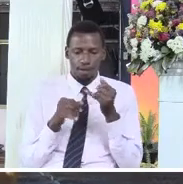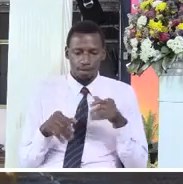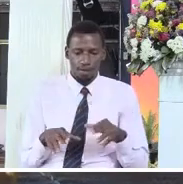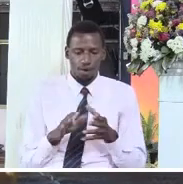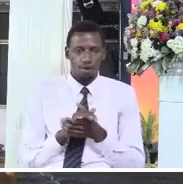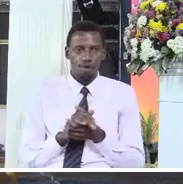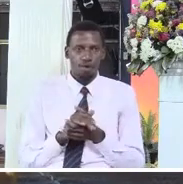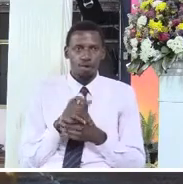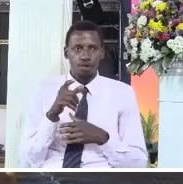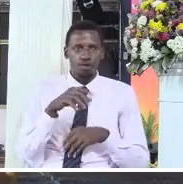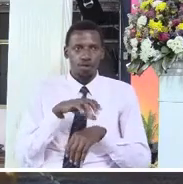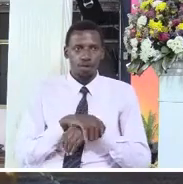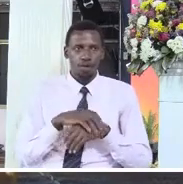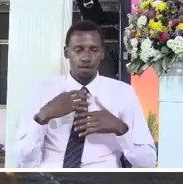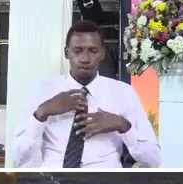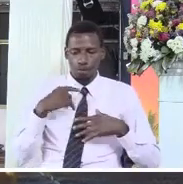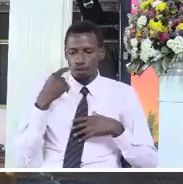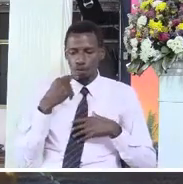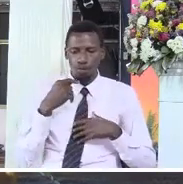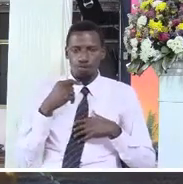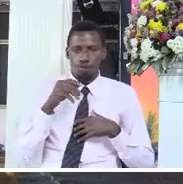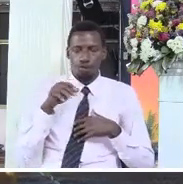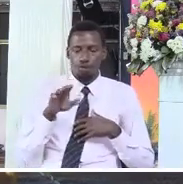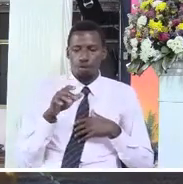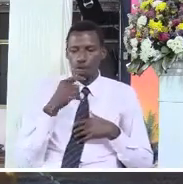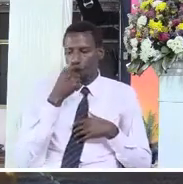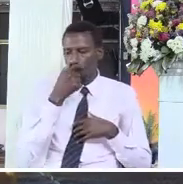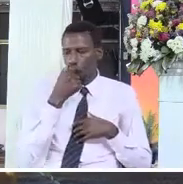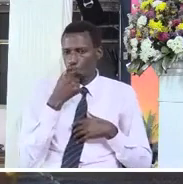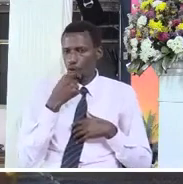You find people who are within your age bracket. I mean,